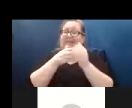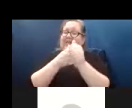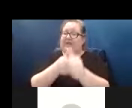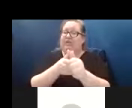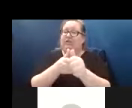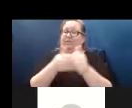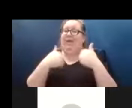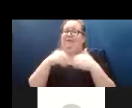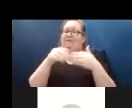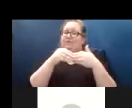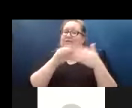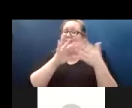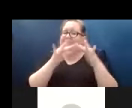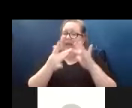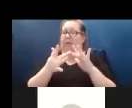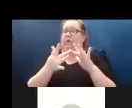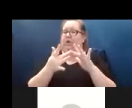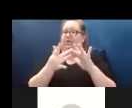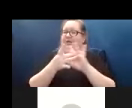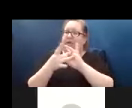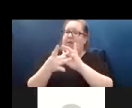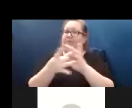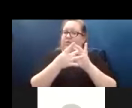resilience network that really comes together